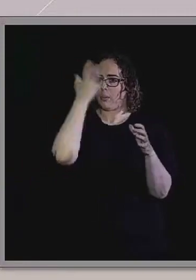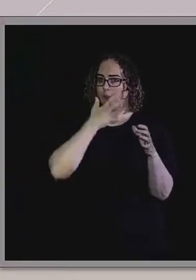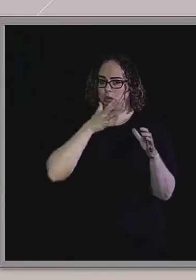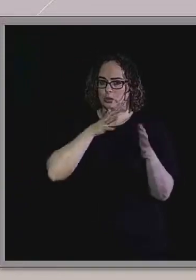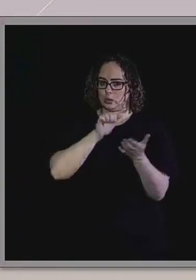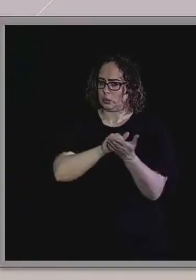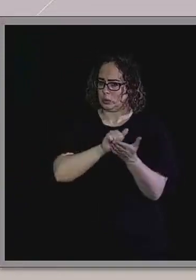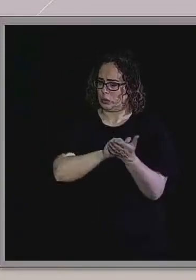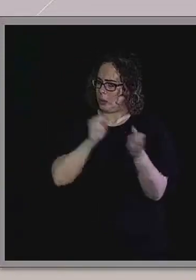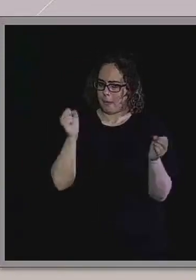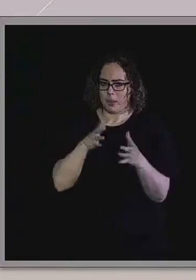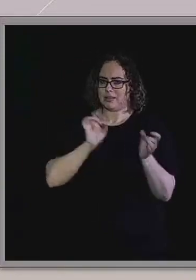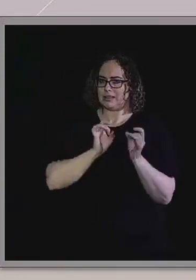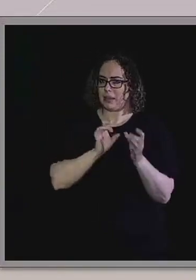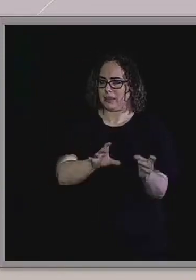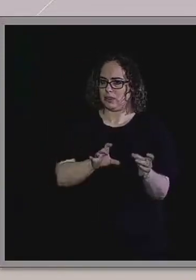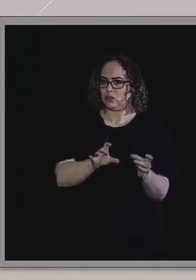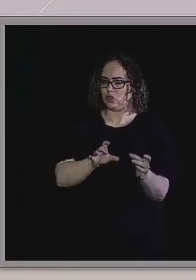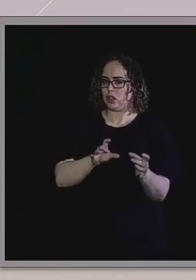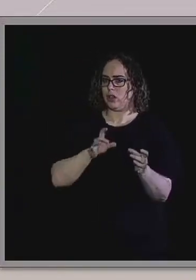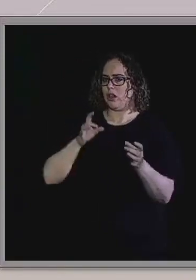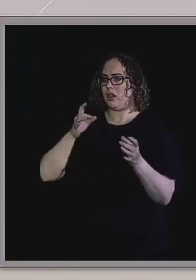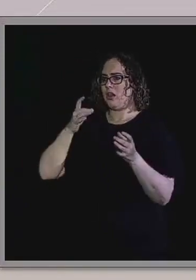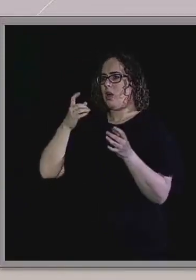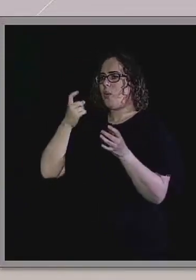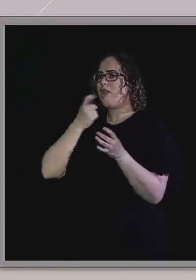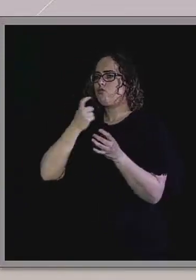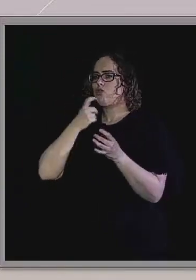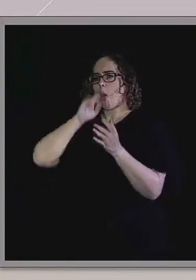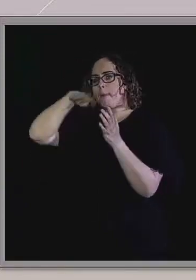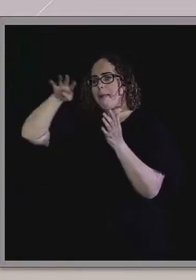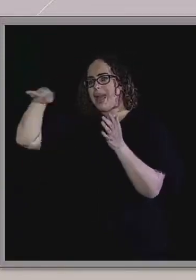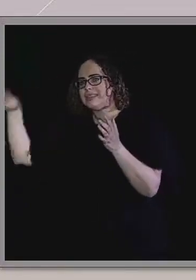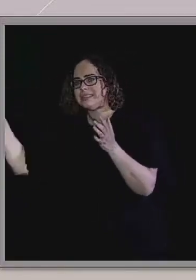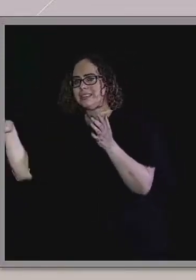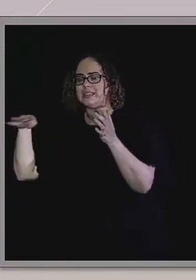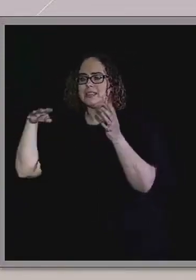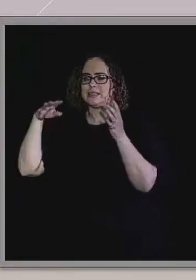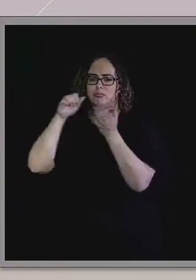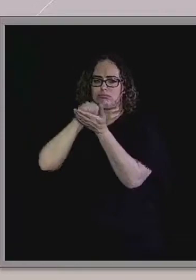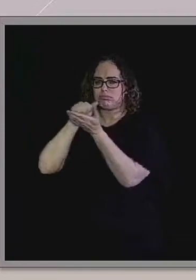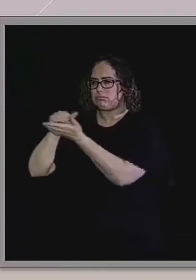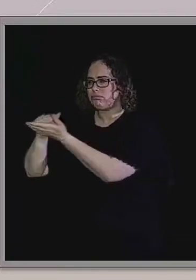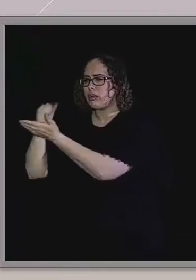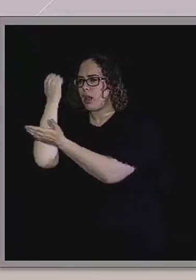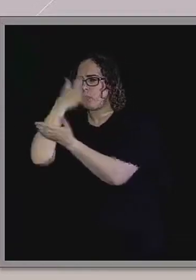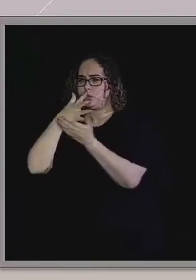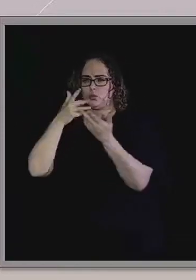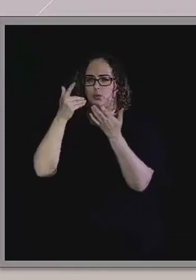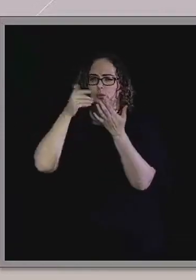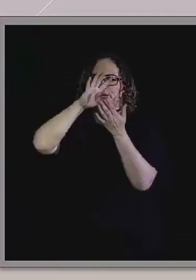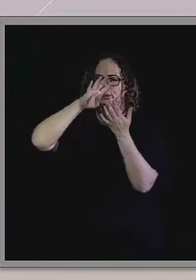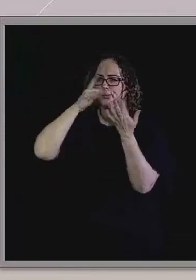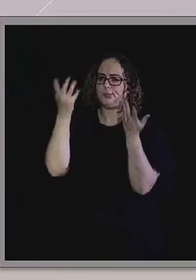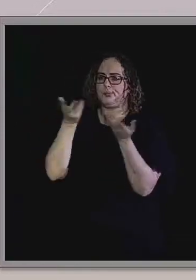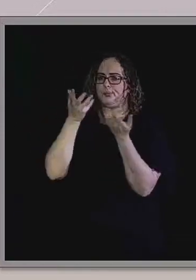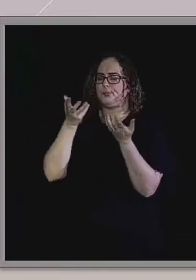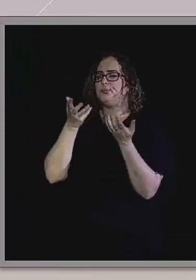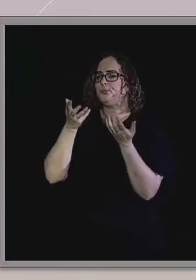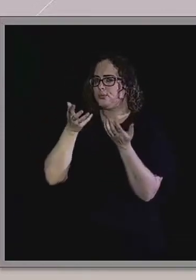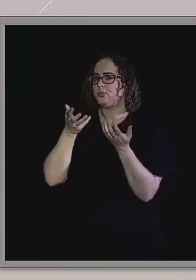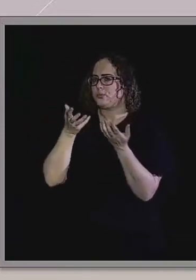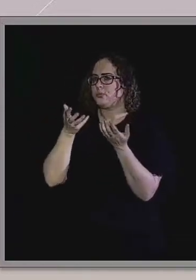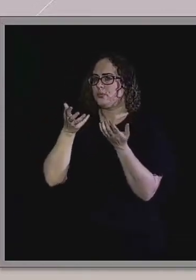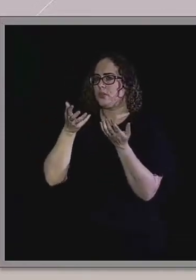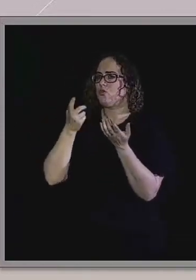rock art gallery, and expansion of Woodside's Scarborough LNG project, which is degrading globally